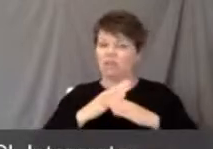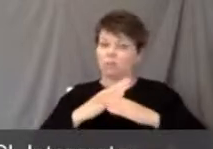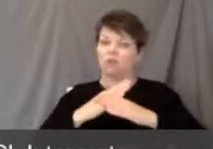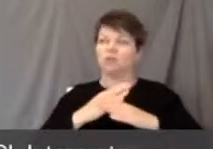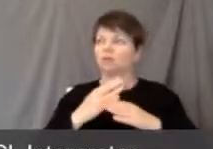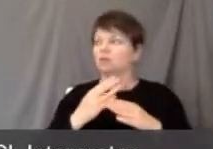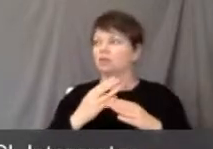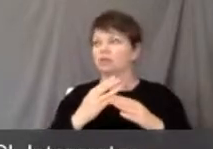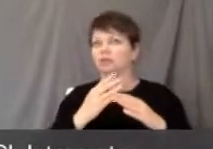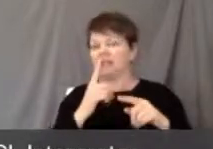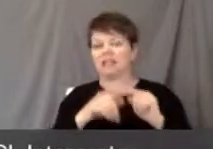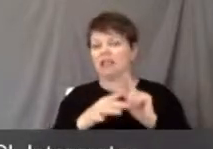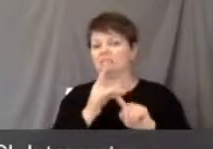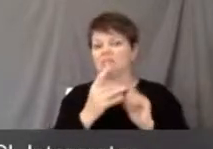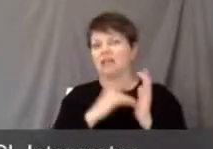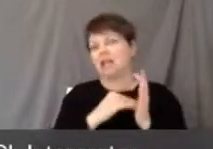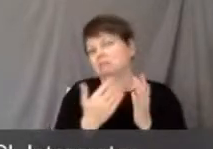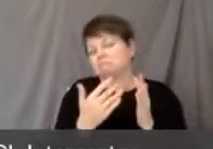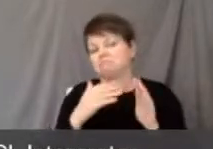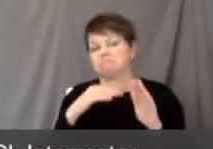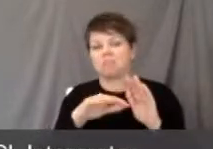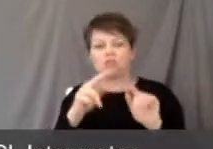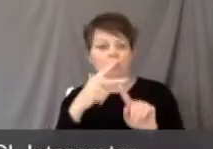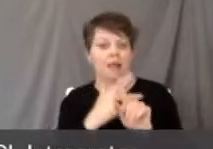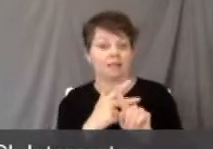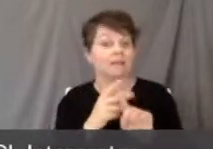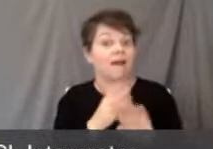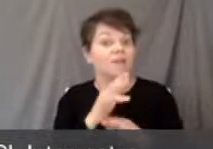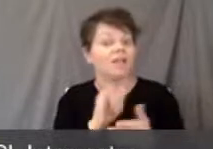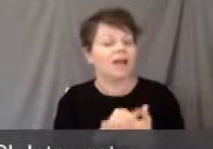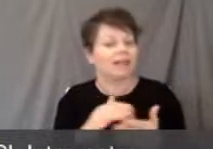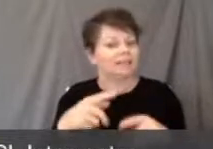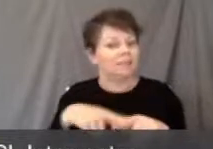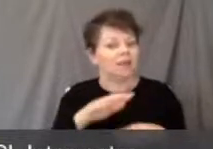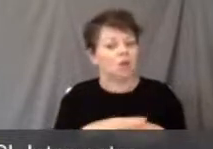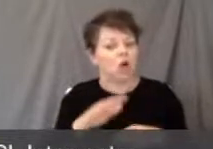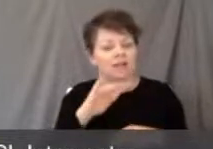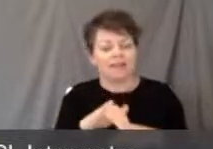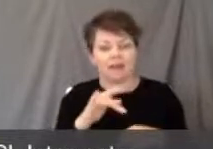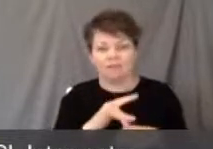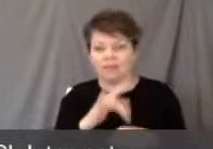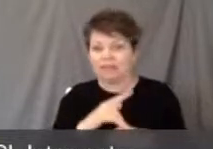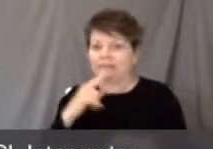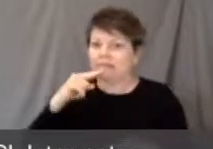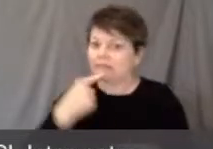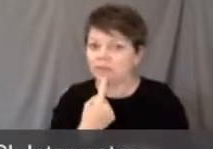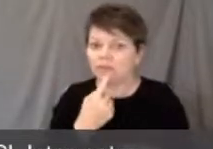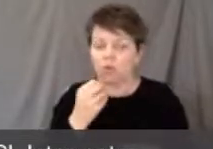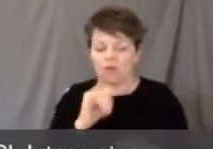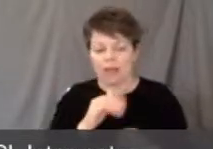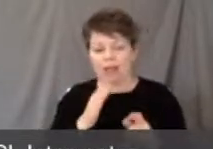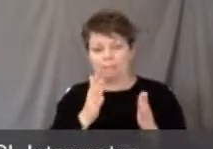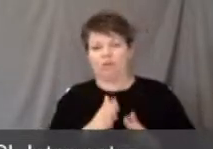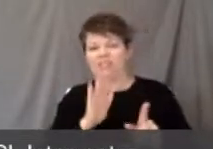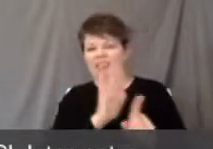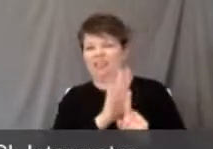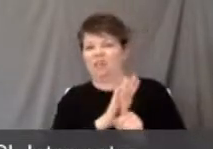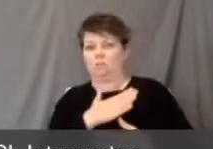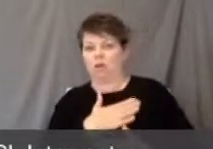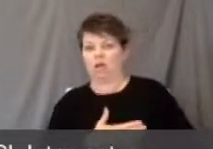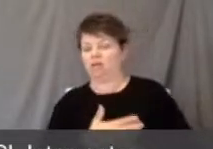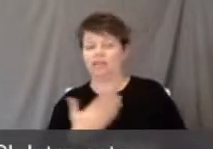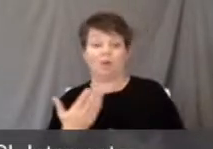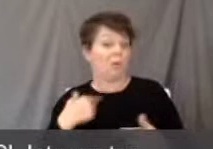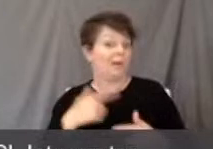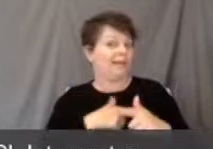months. But after that, it seems to depend on the severity of the infection and the person's characteristics themselves. So we just can't predict who is